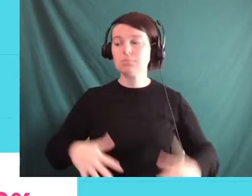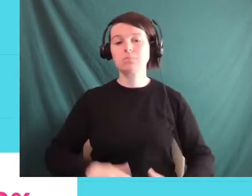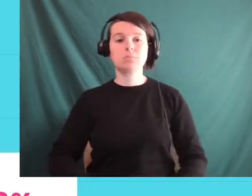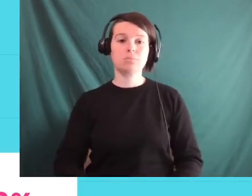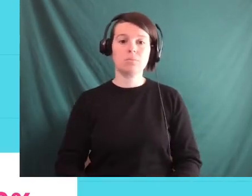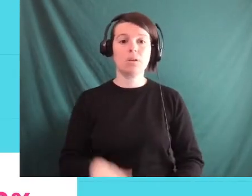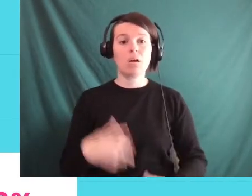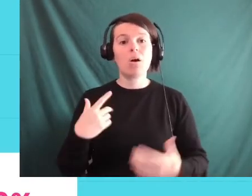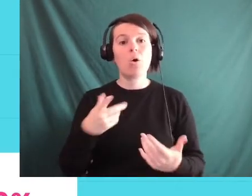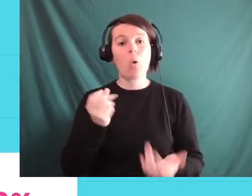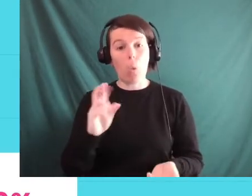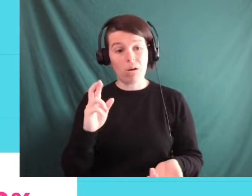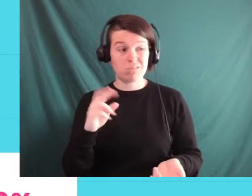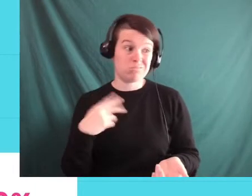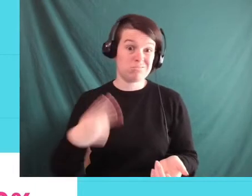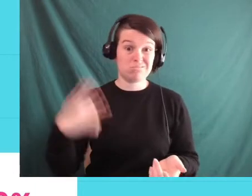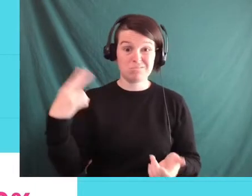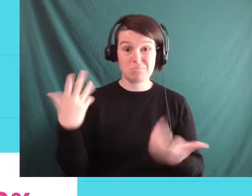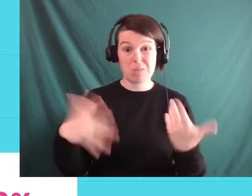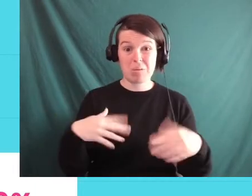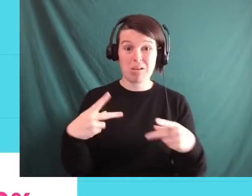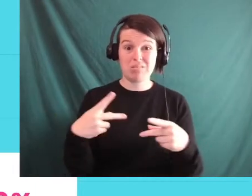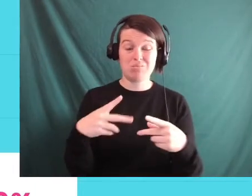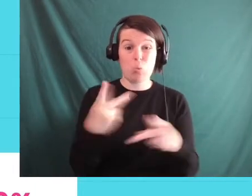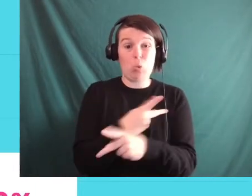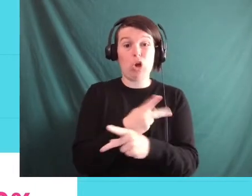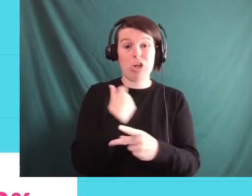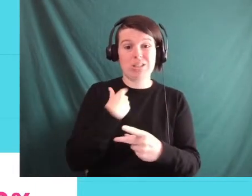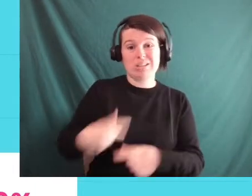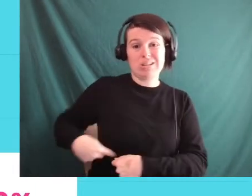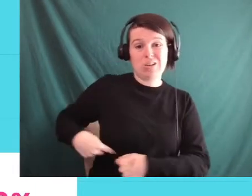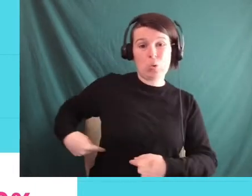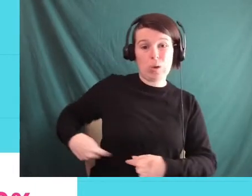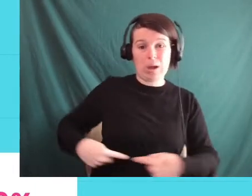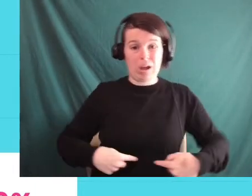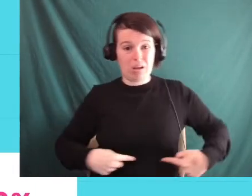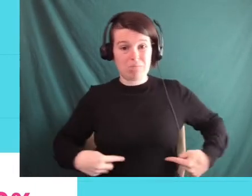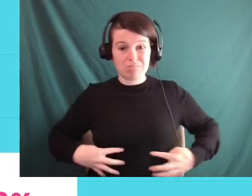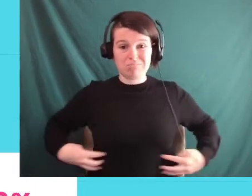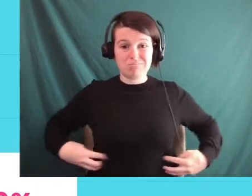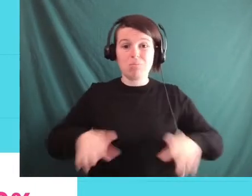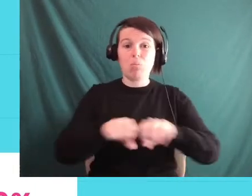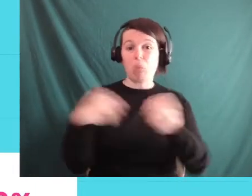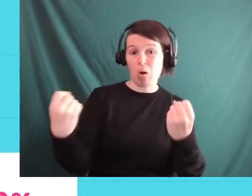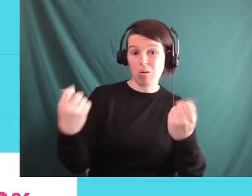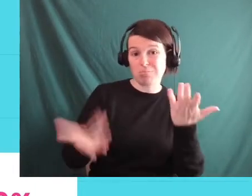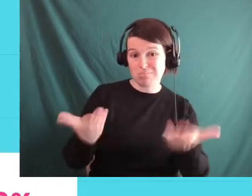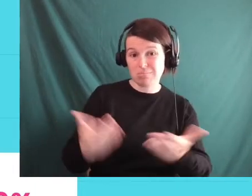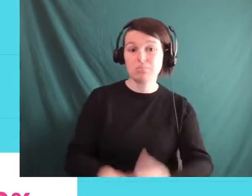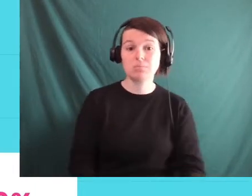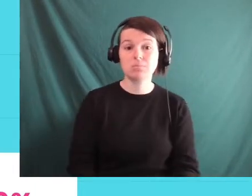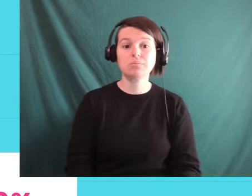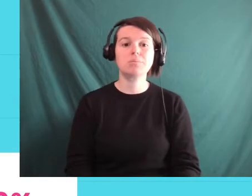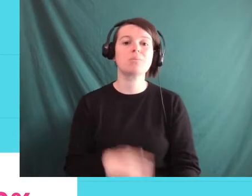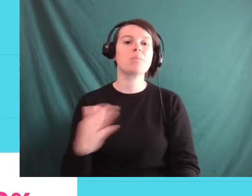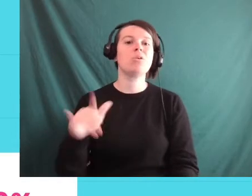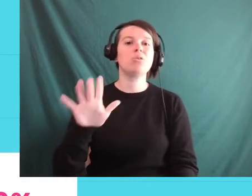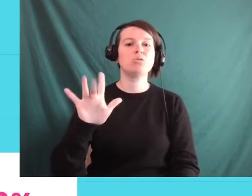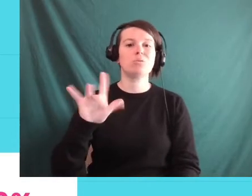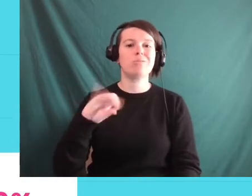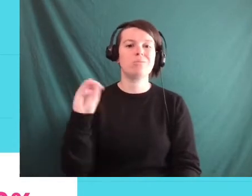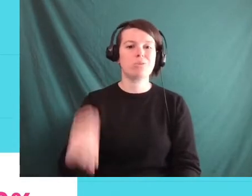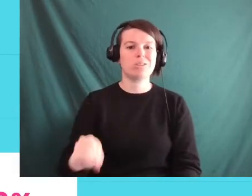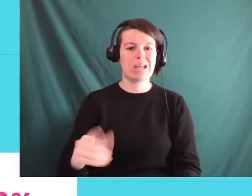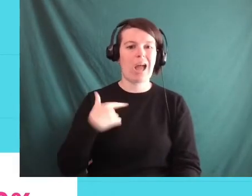highest severity, even something like fractured ribs. And 25% experience some kind of stomach or digestive issues from